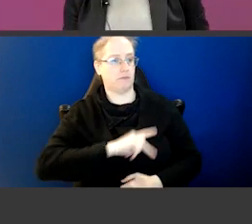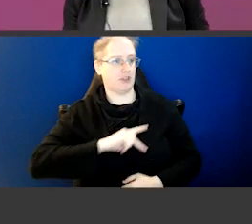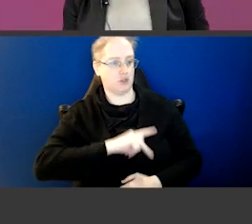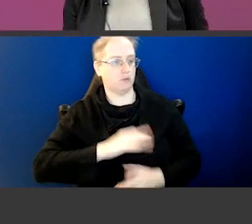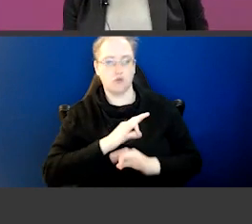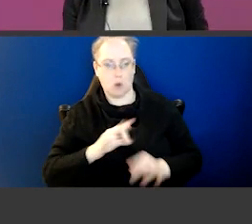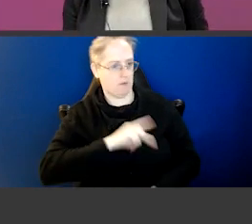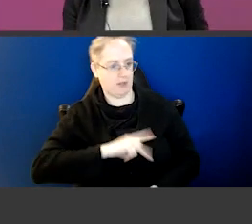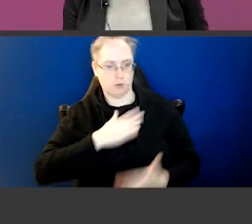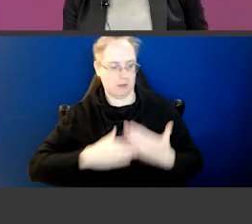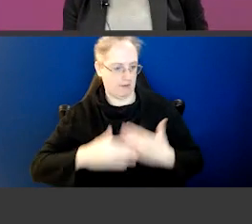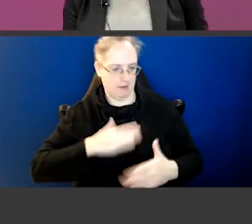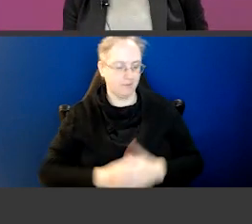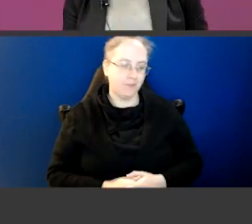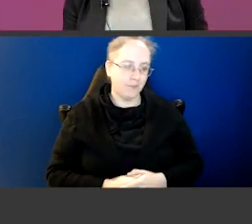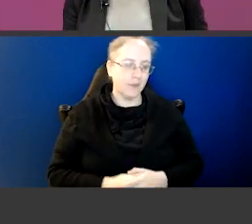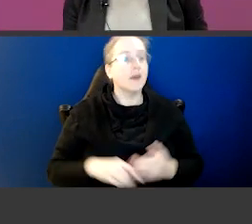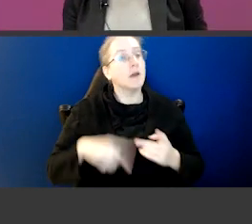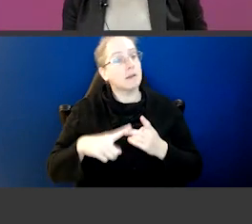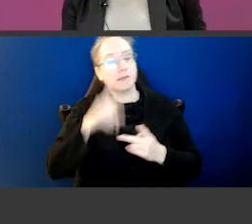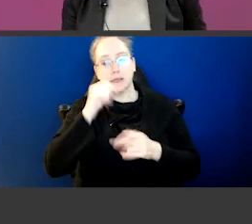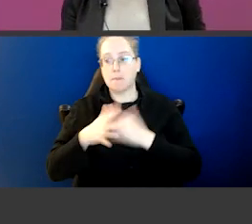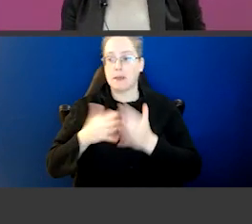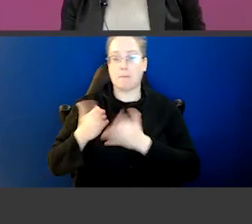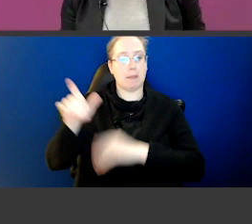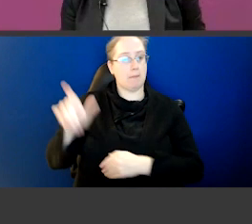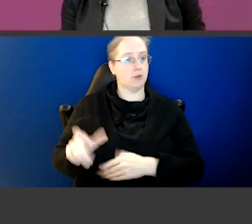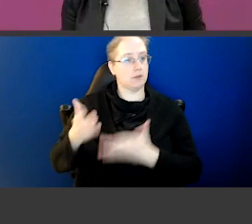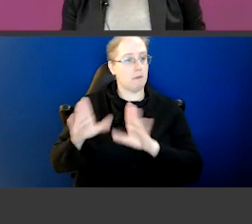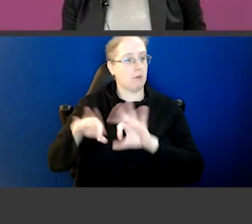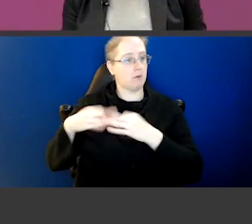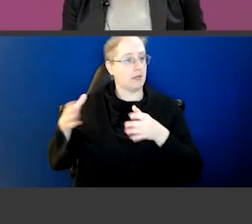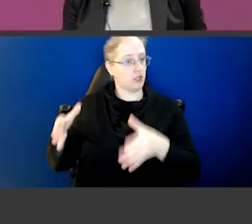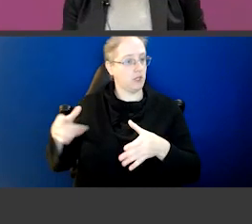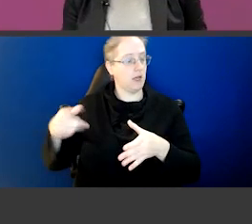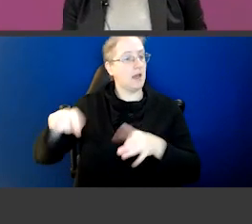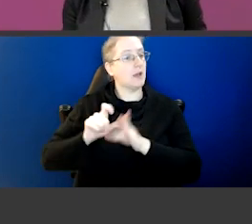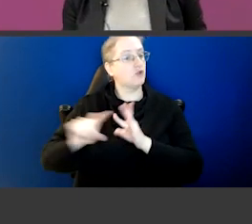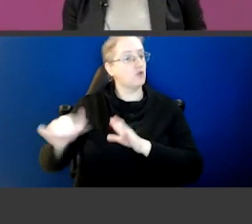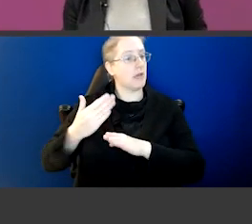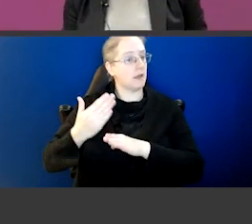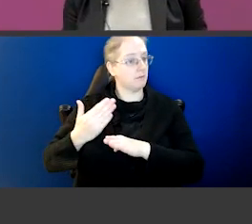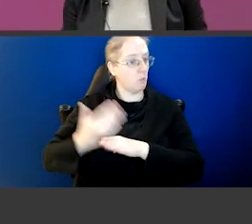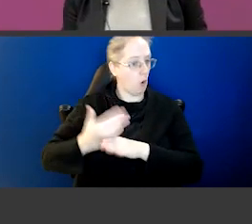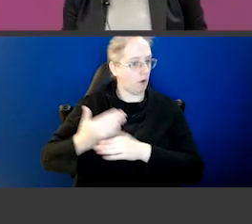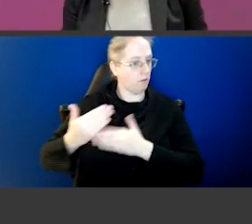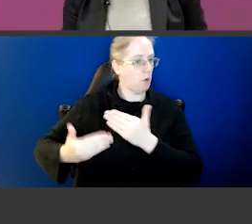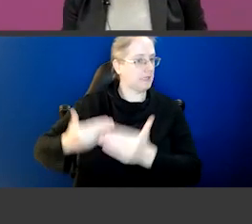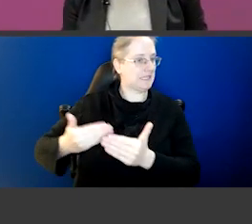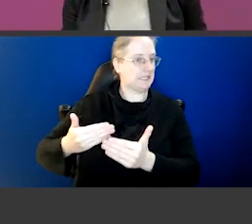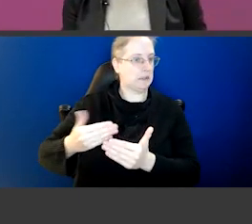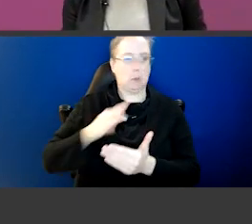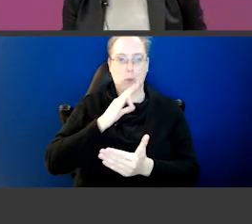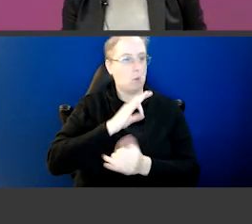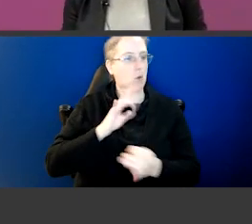Improper conduct also extends to conduct where a public officer or a public body performs their duties and functions dishonestly, or where there's